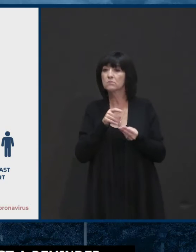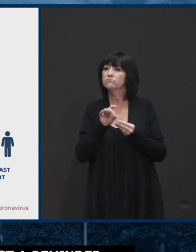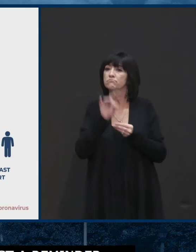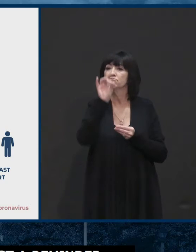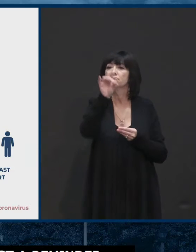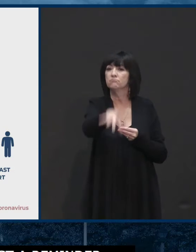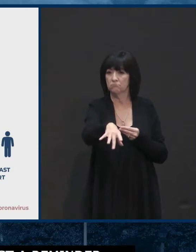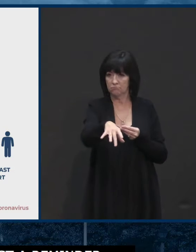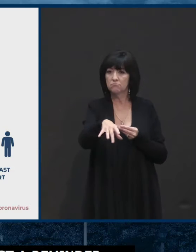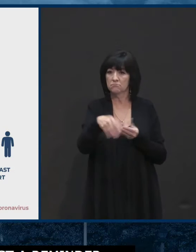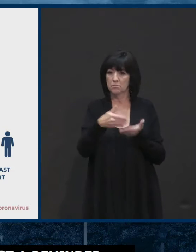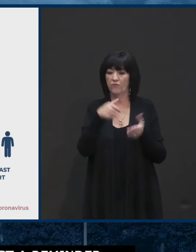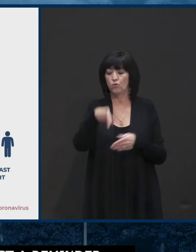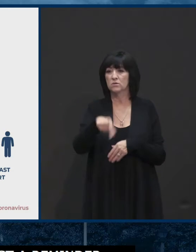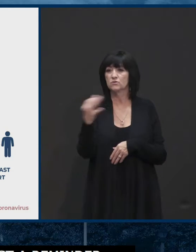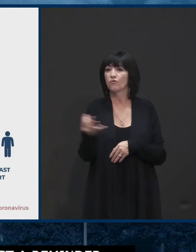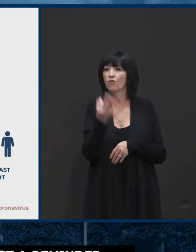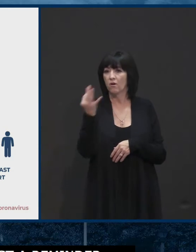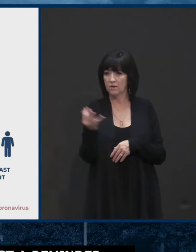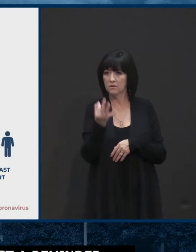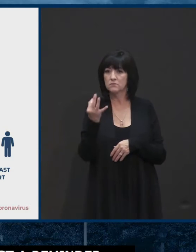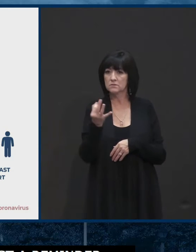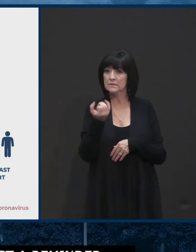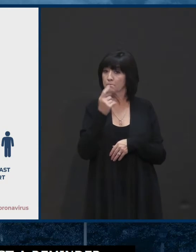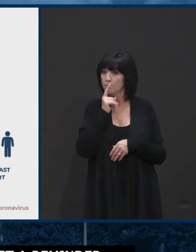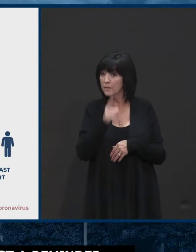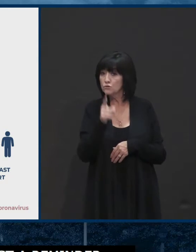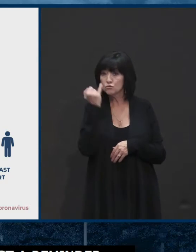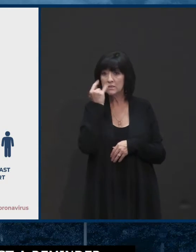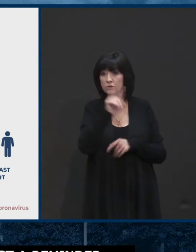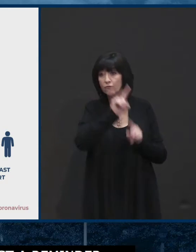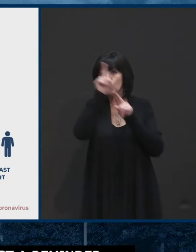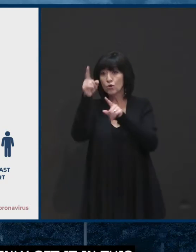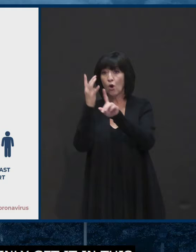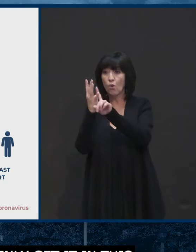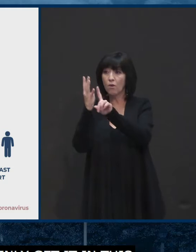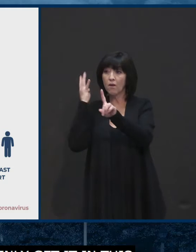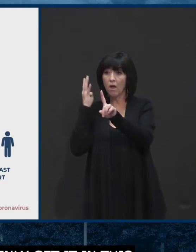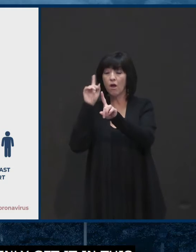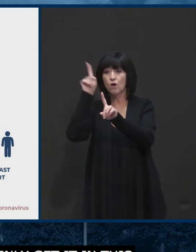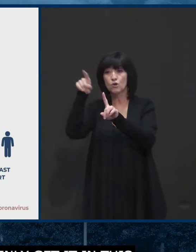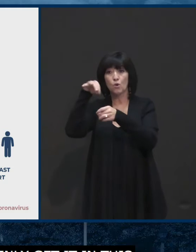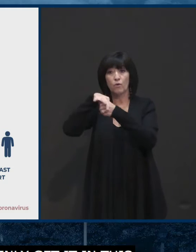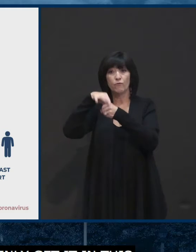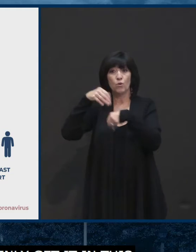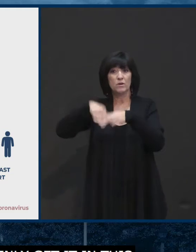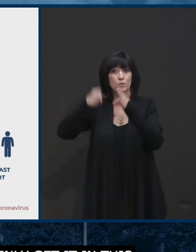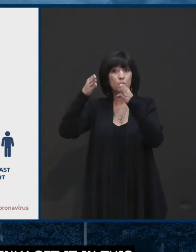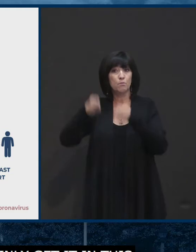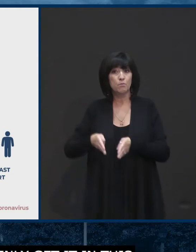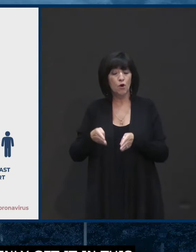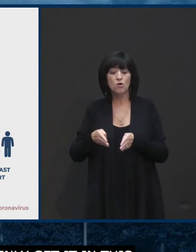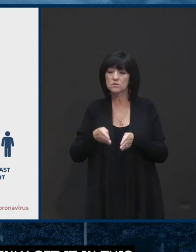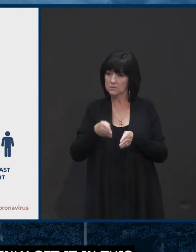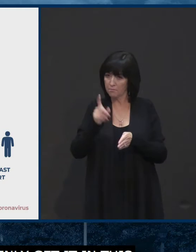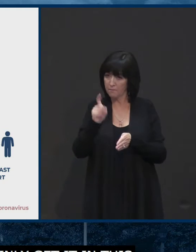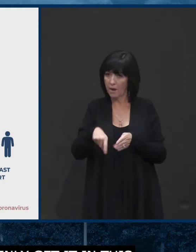in person, to make sure that you wear a mask to keep everybody else safe. I saw on that